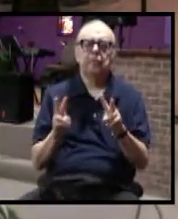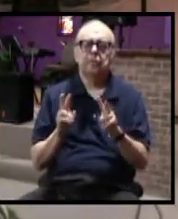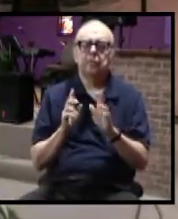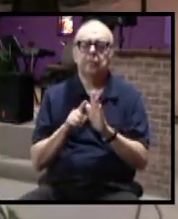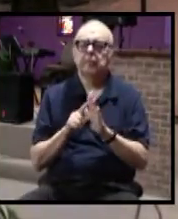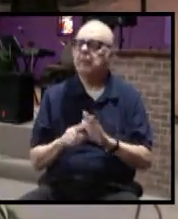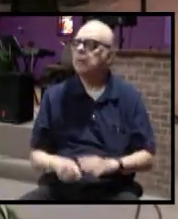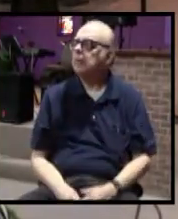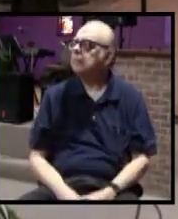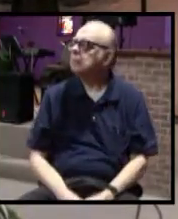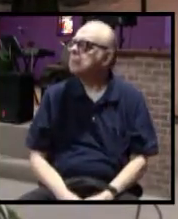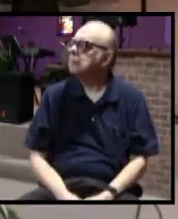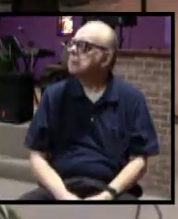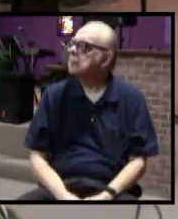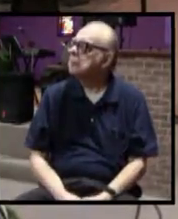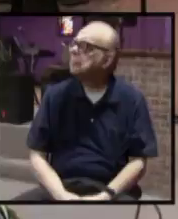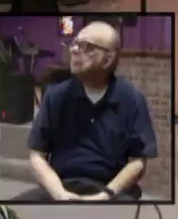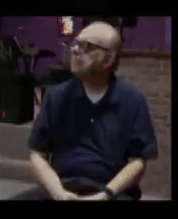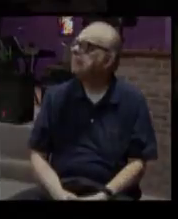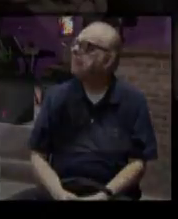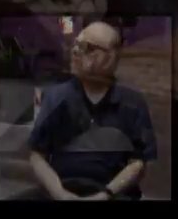So just watch this for a minute.